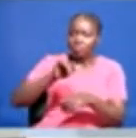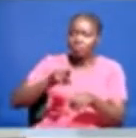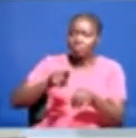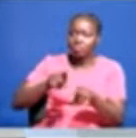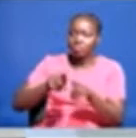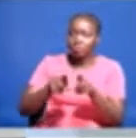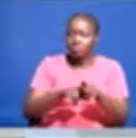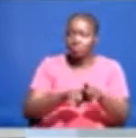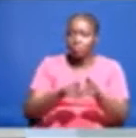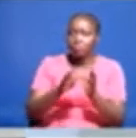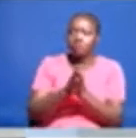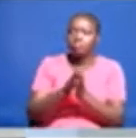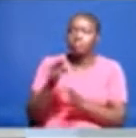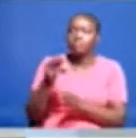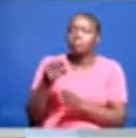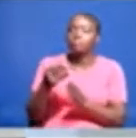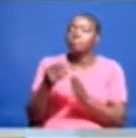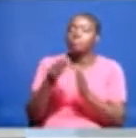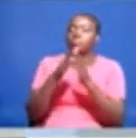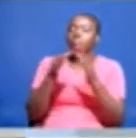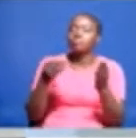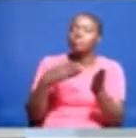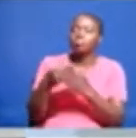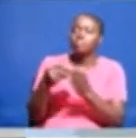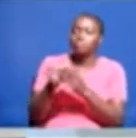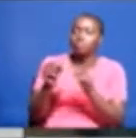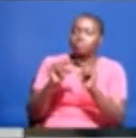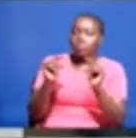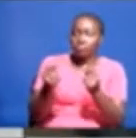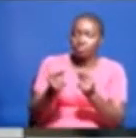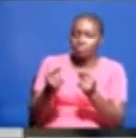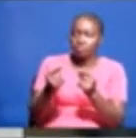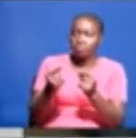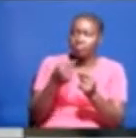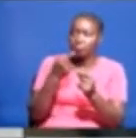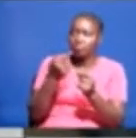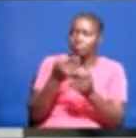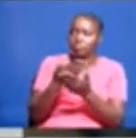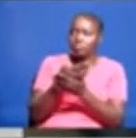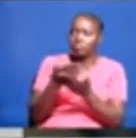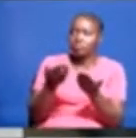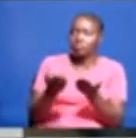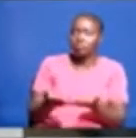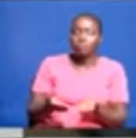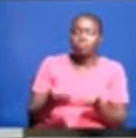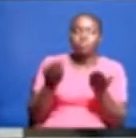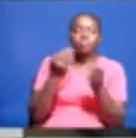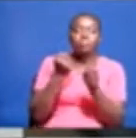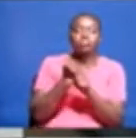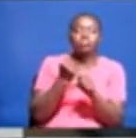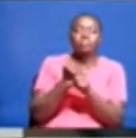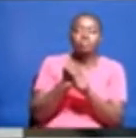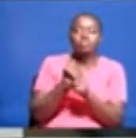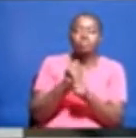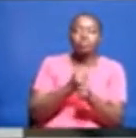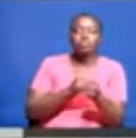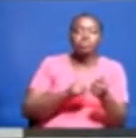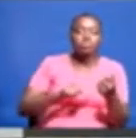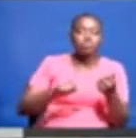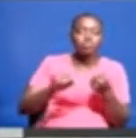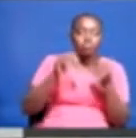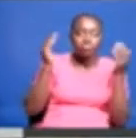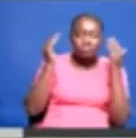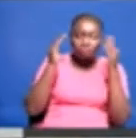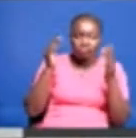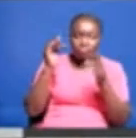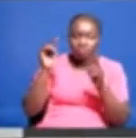Housing Finance Group Chief Executive Officer Robert Kibara attributed the enhanced performance to the turnaround strategy focused on a